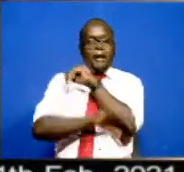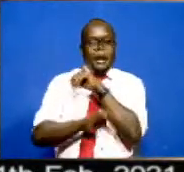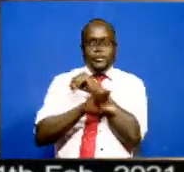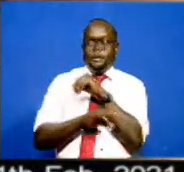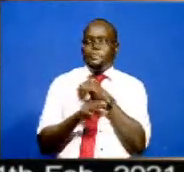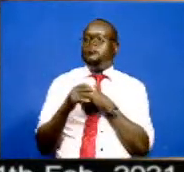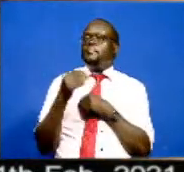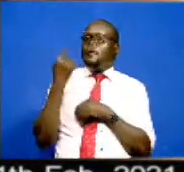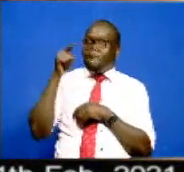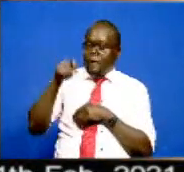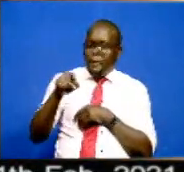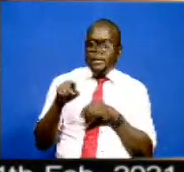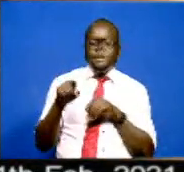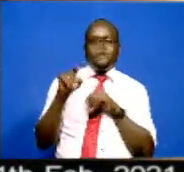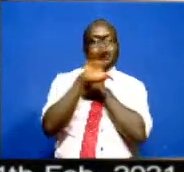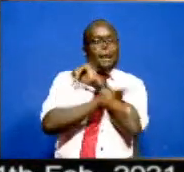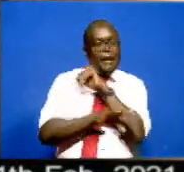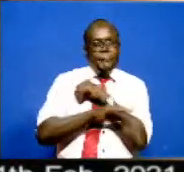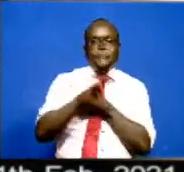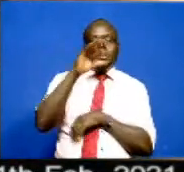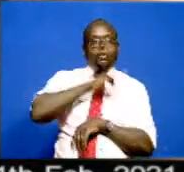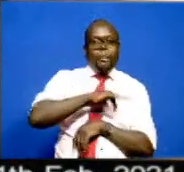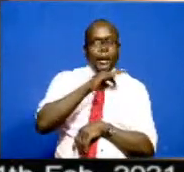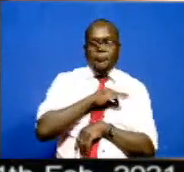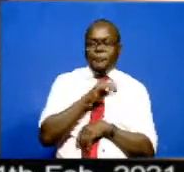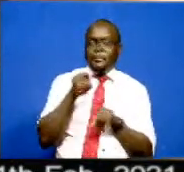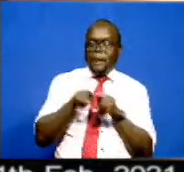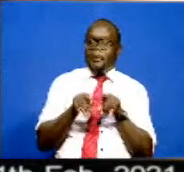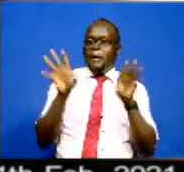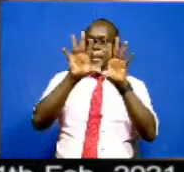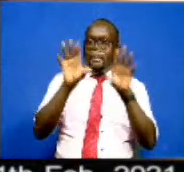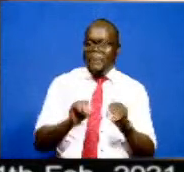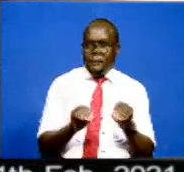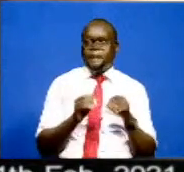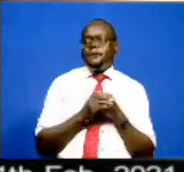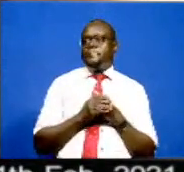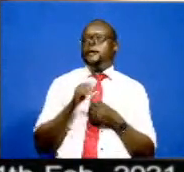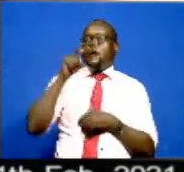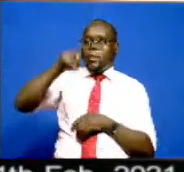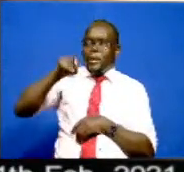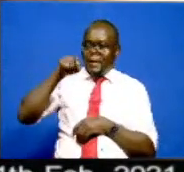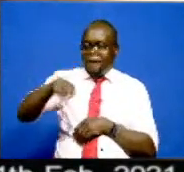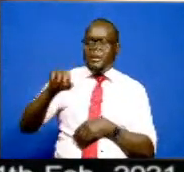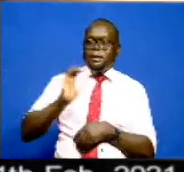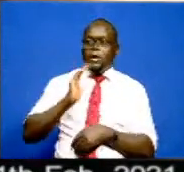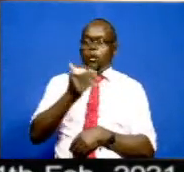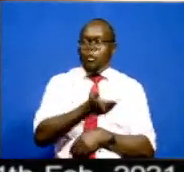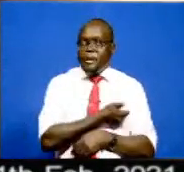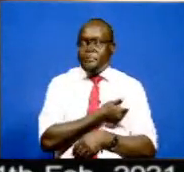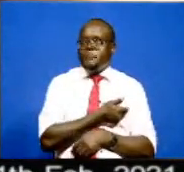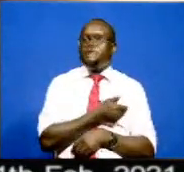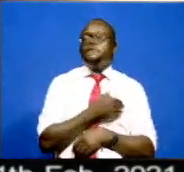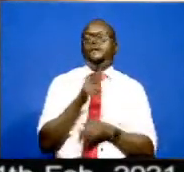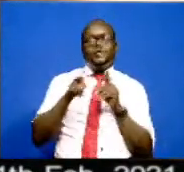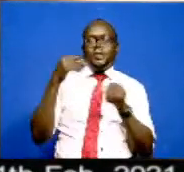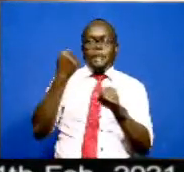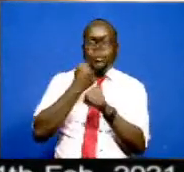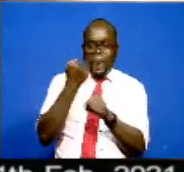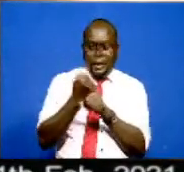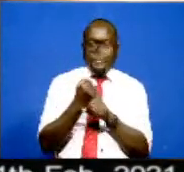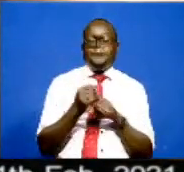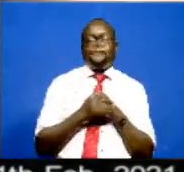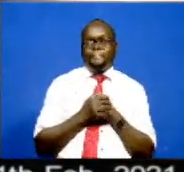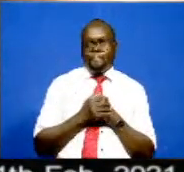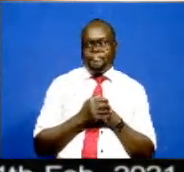for the sake of the whole country, and for the sake of the budget process, Honourable Speaker, we need this committee in place, Honourable Speaker. And Honourable